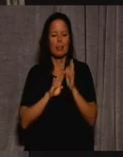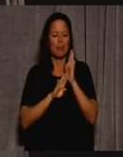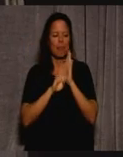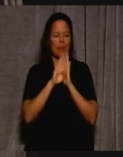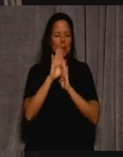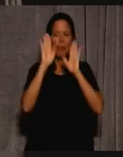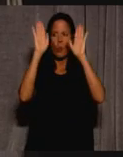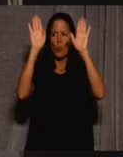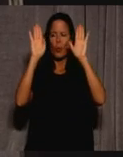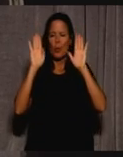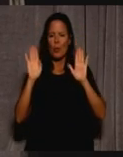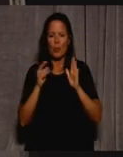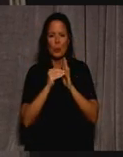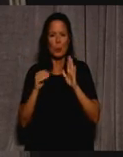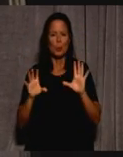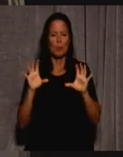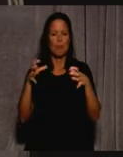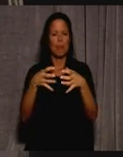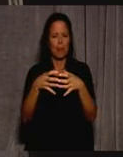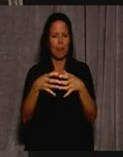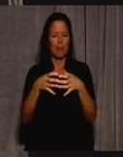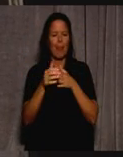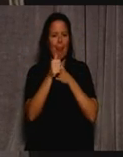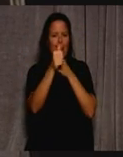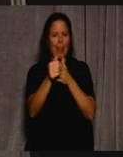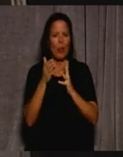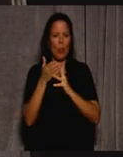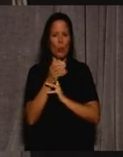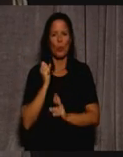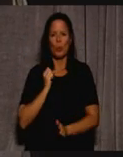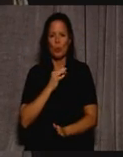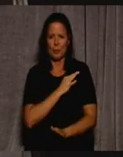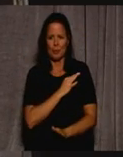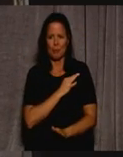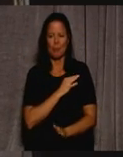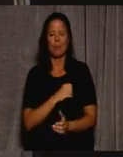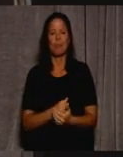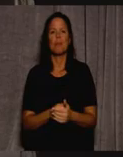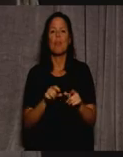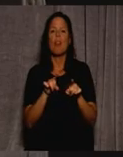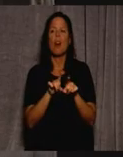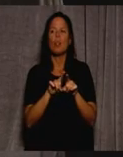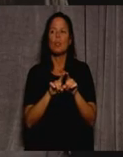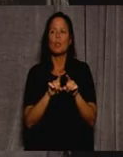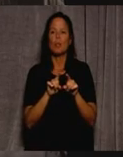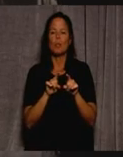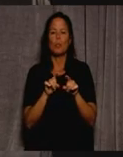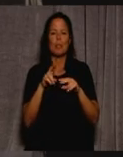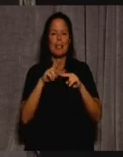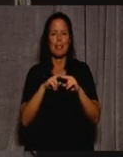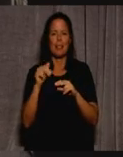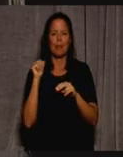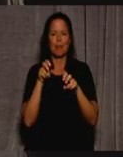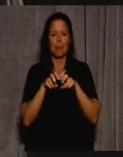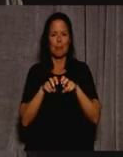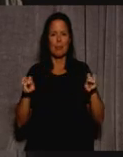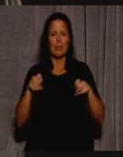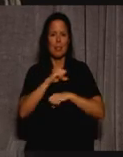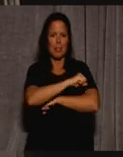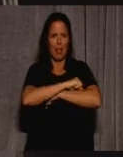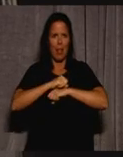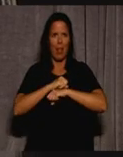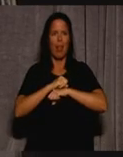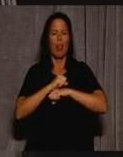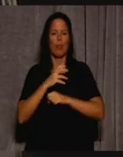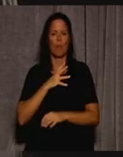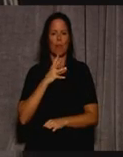an outstanding student body through the guidance of its faculty. Also sitting on the stage today are distinguished members of